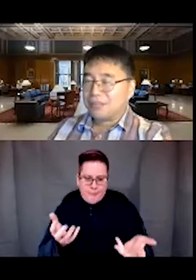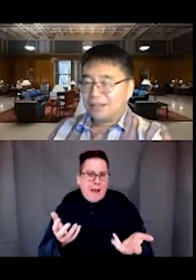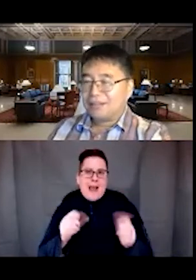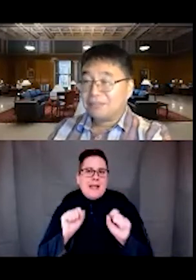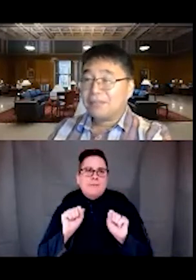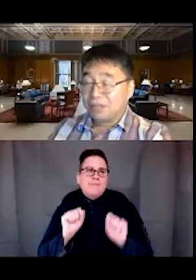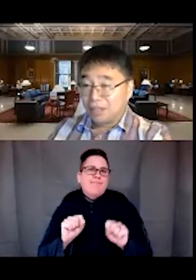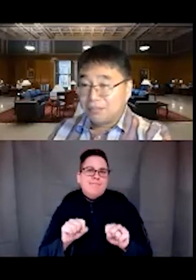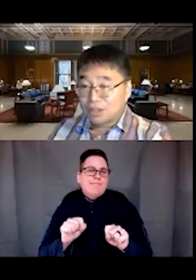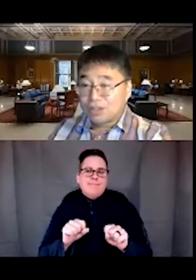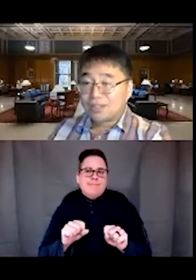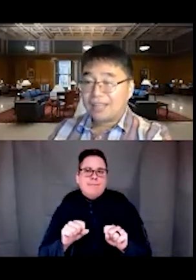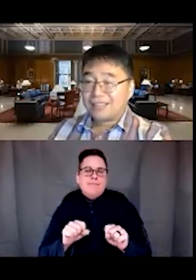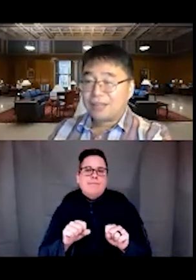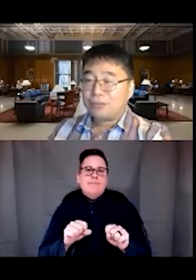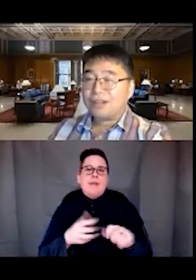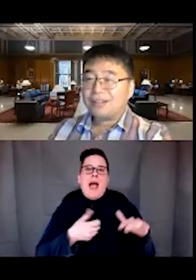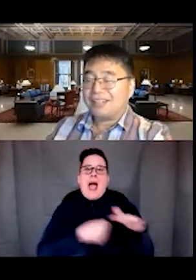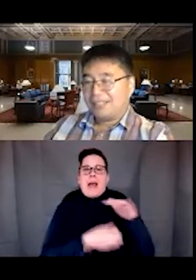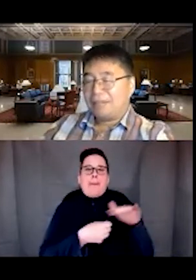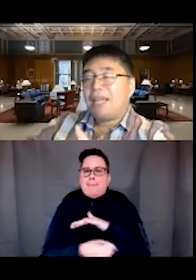potential admissions